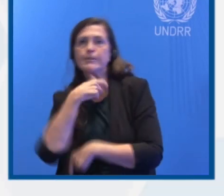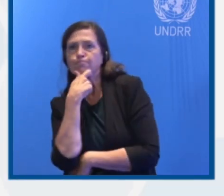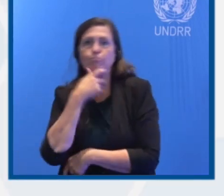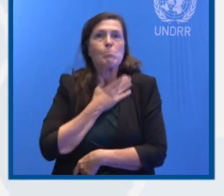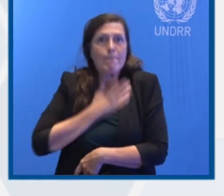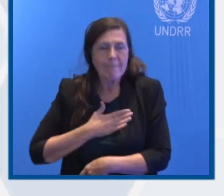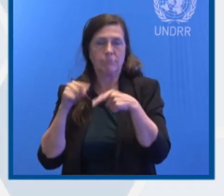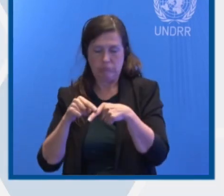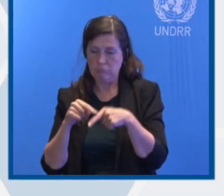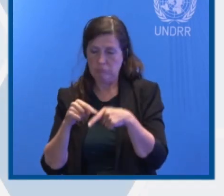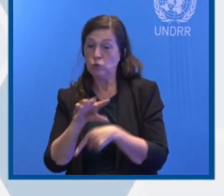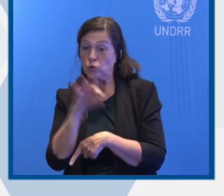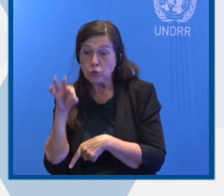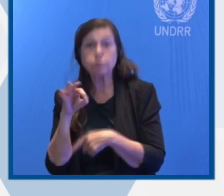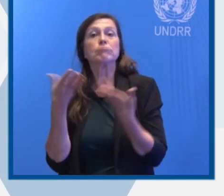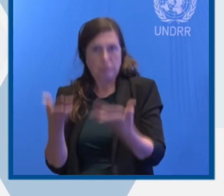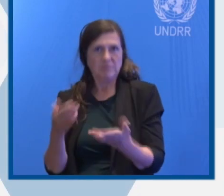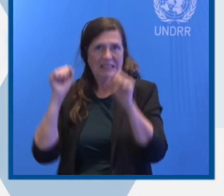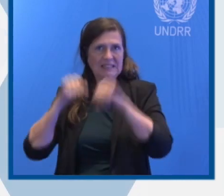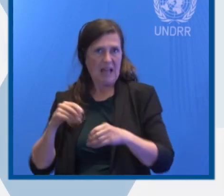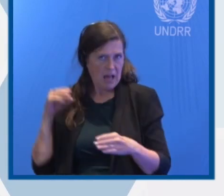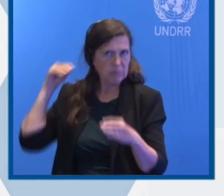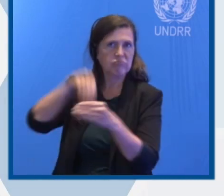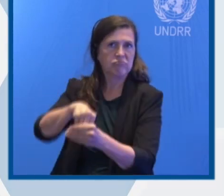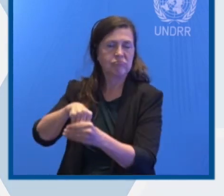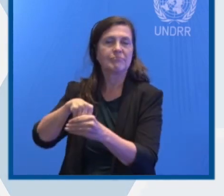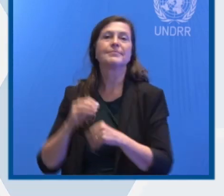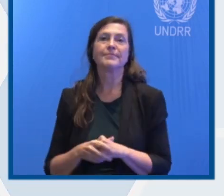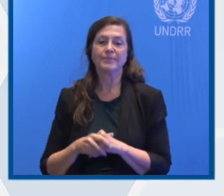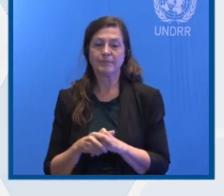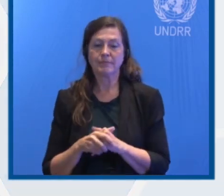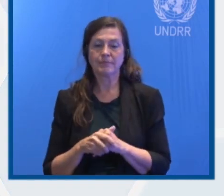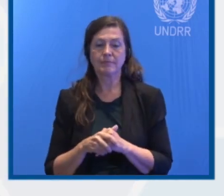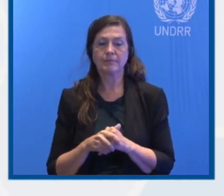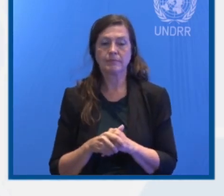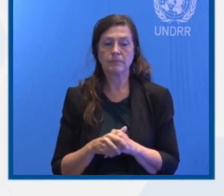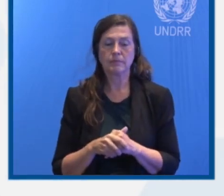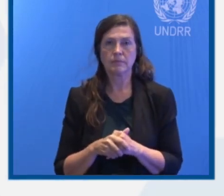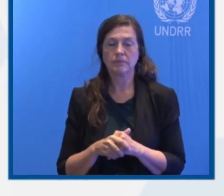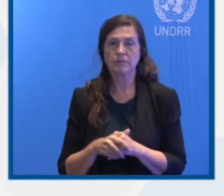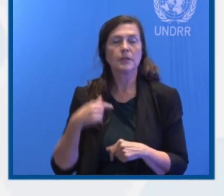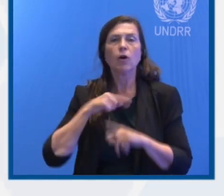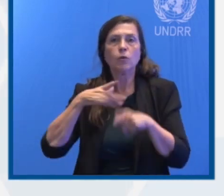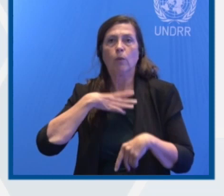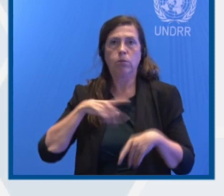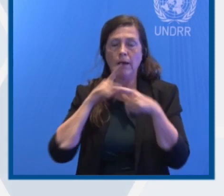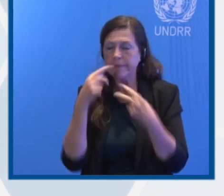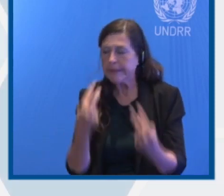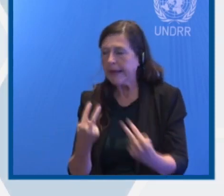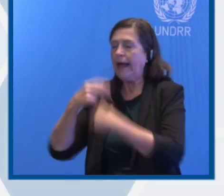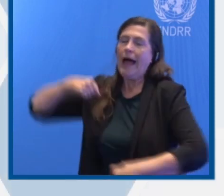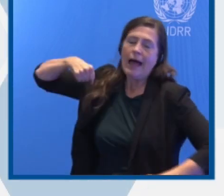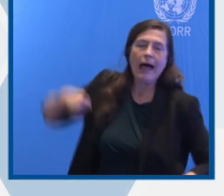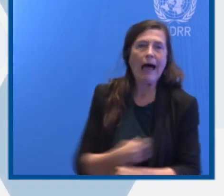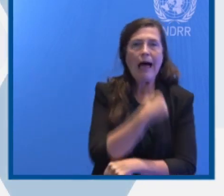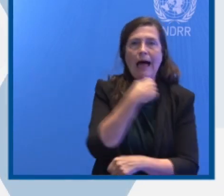Even I think everywhere in the world we have failed because we have not built things to the standard they needed to be built to, and